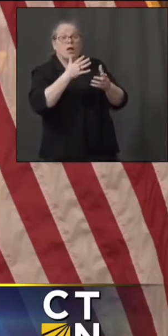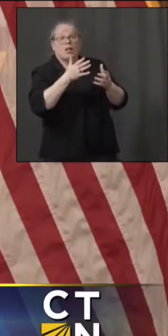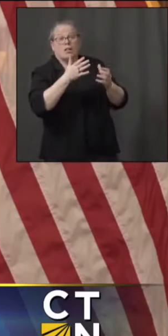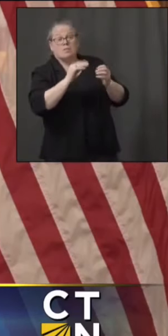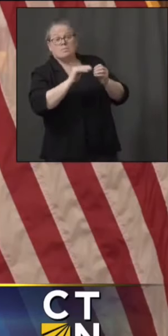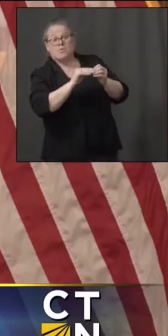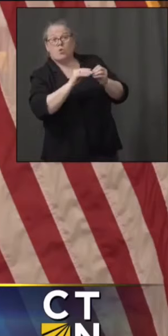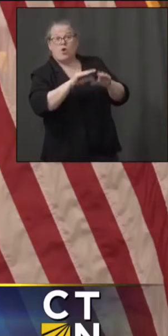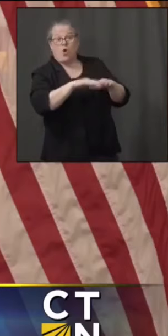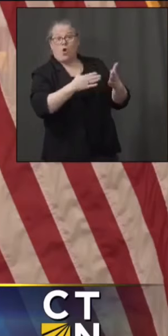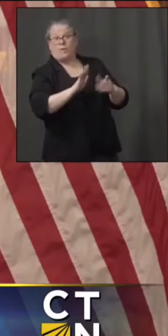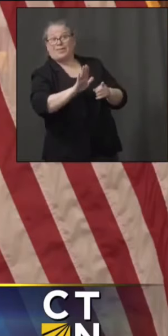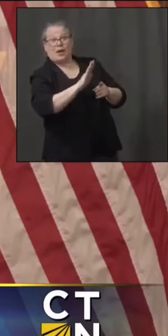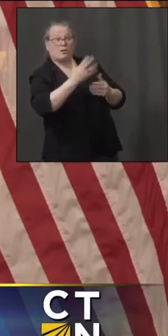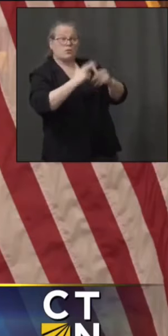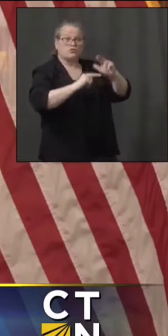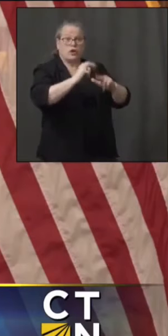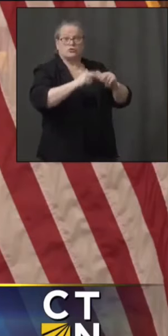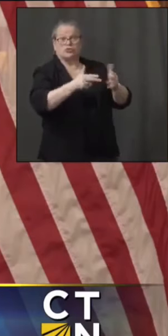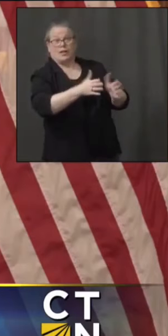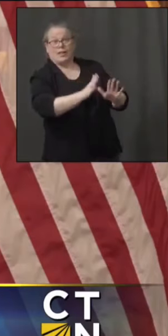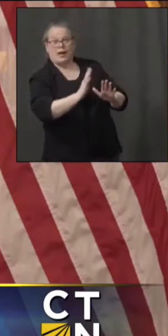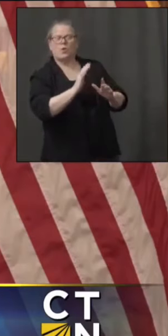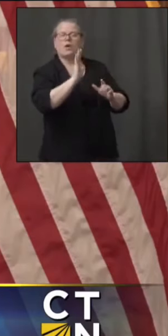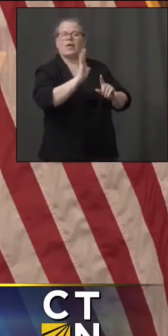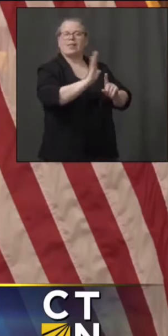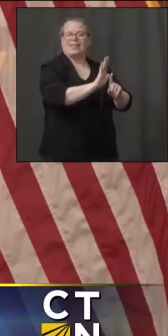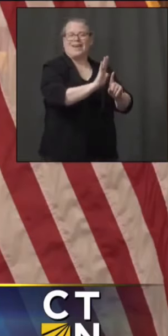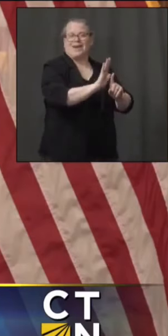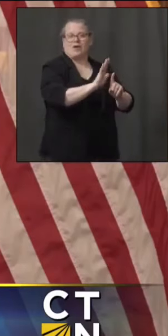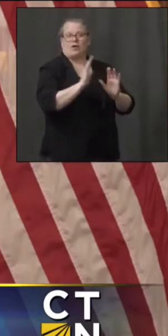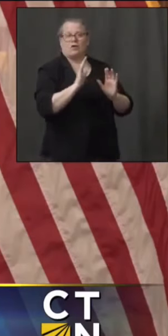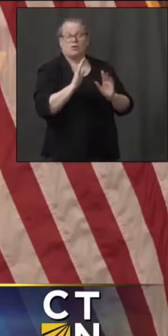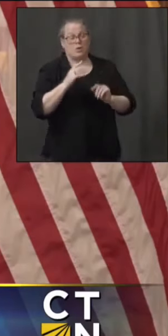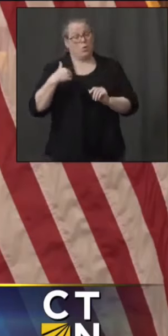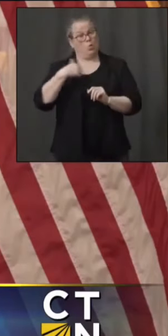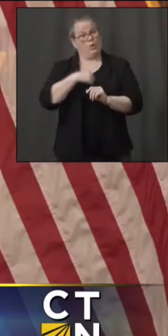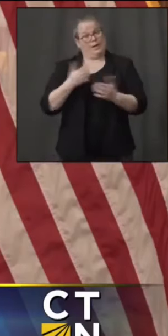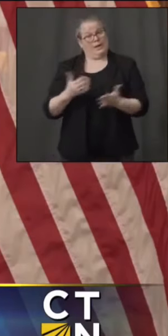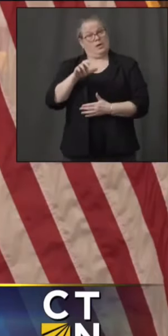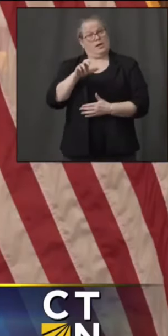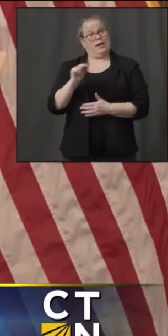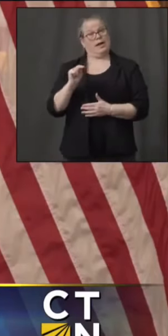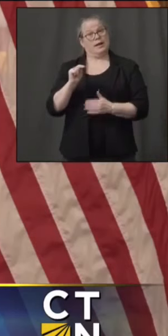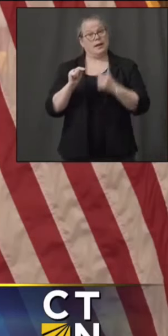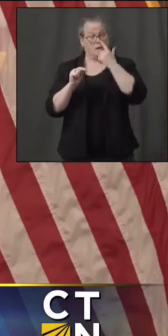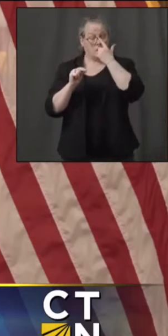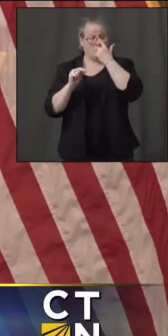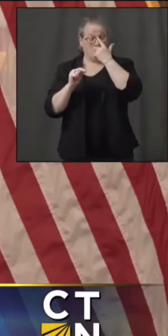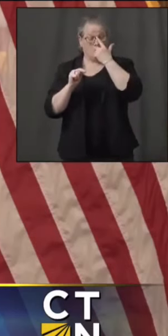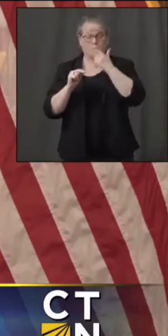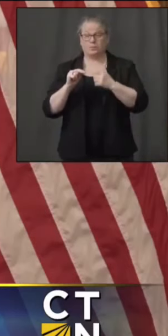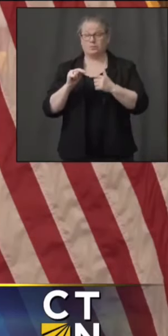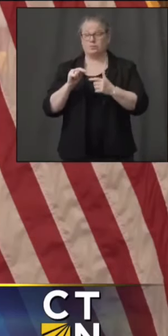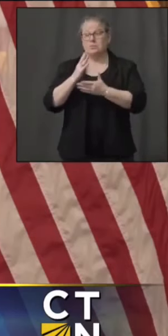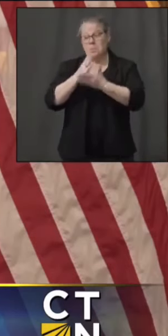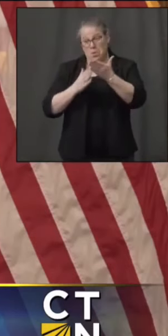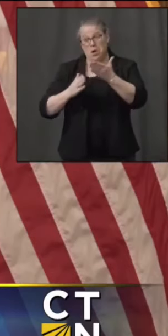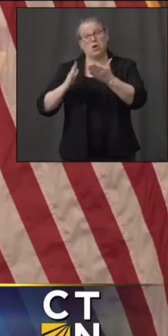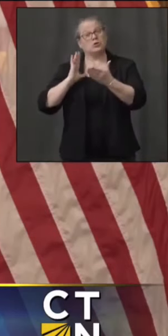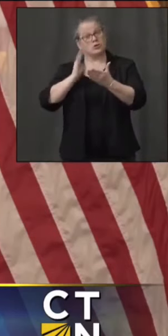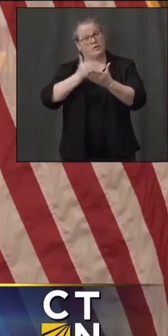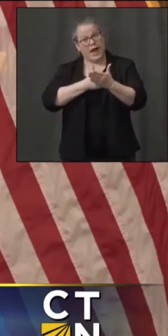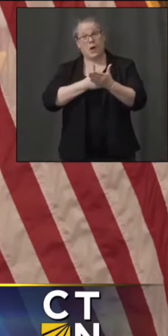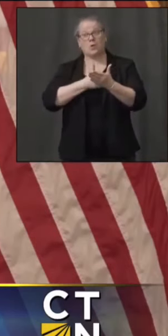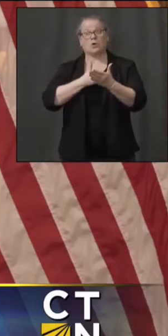is calculated. Similarly, as what we have done in terms of keeping various elements of our society and our economies